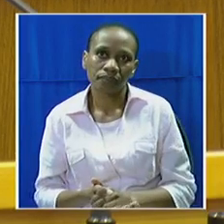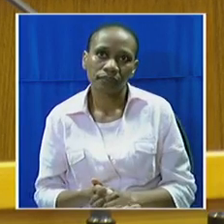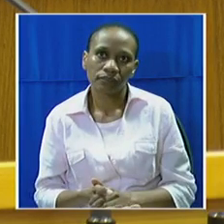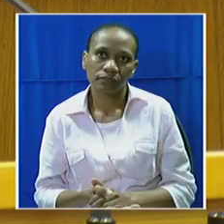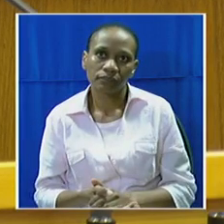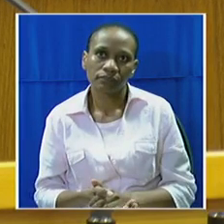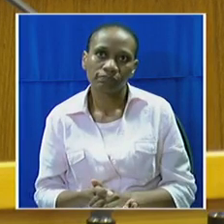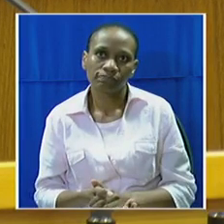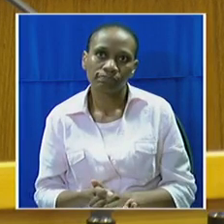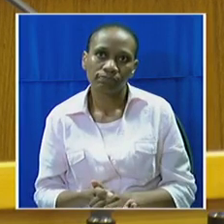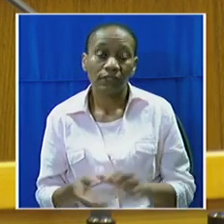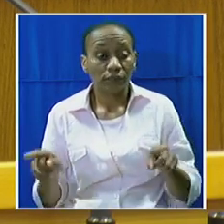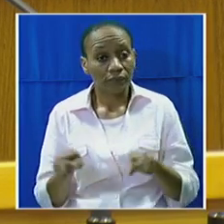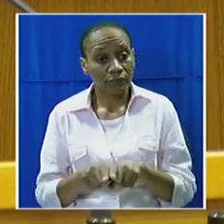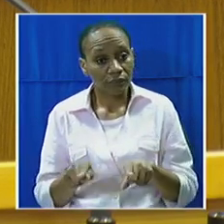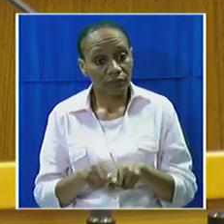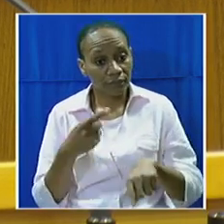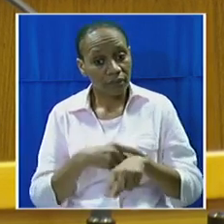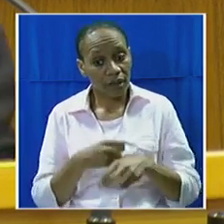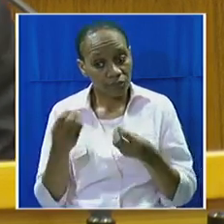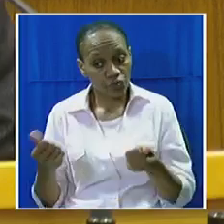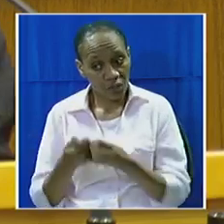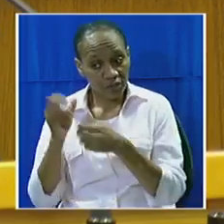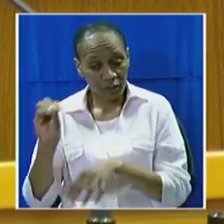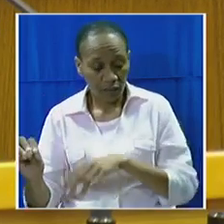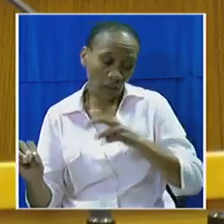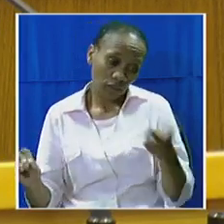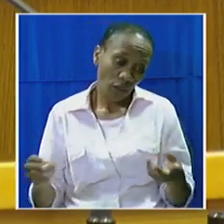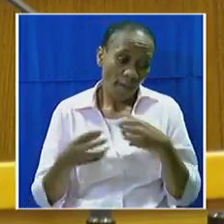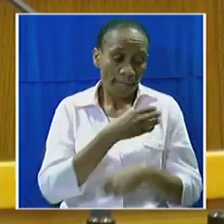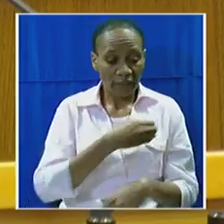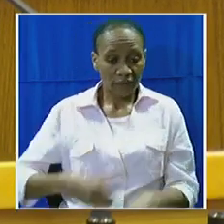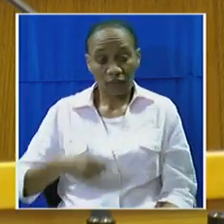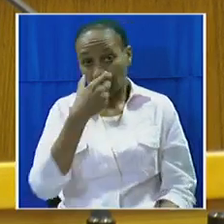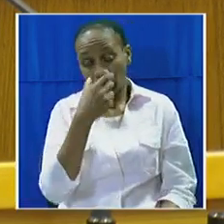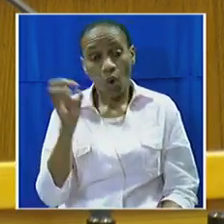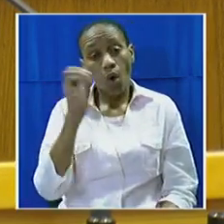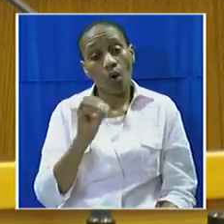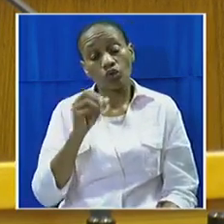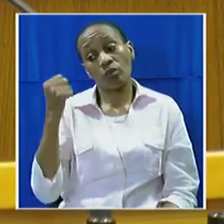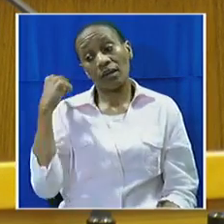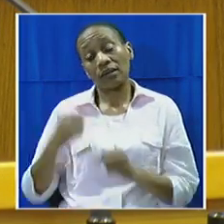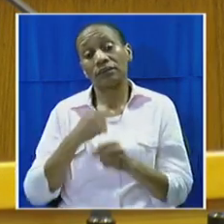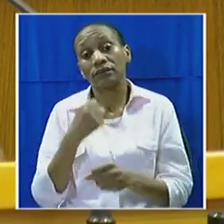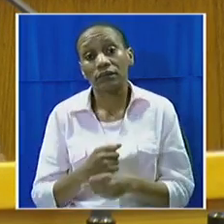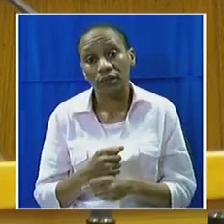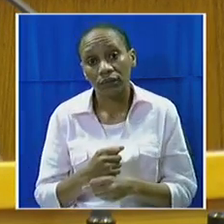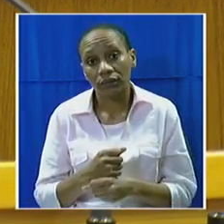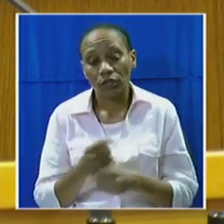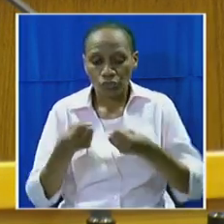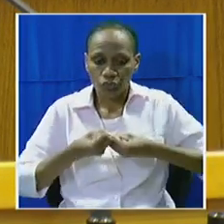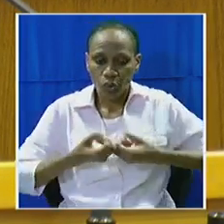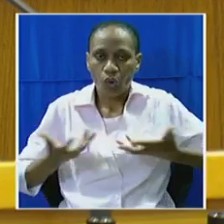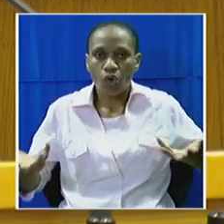In line with addressing these challenges, President Cyril Ramaphosa has, in October 2019, launched